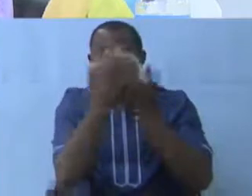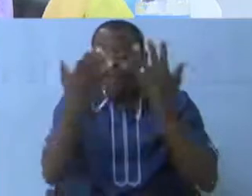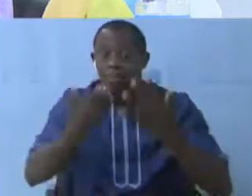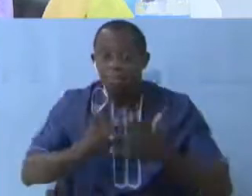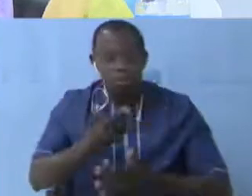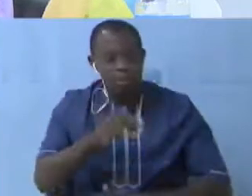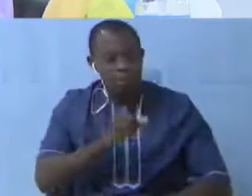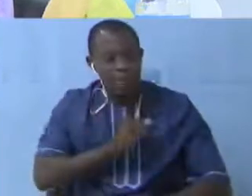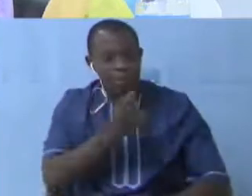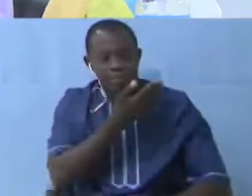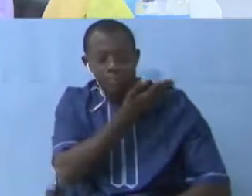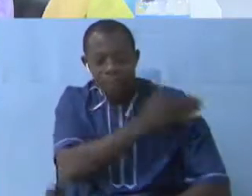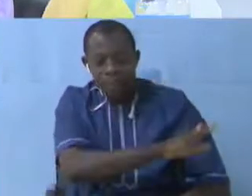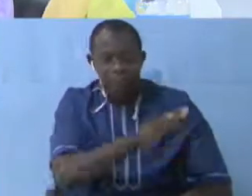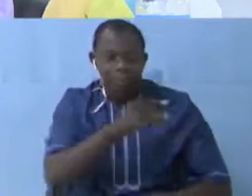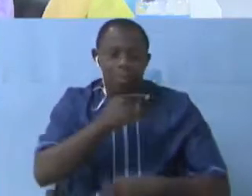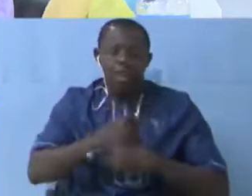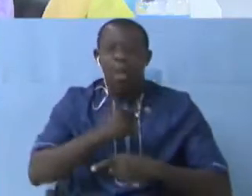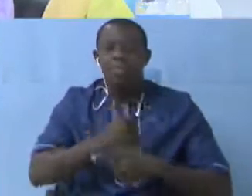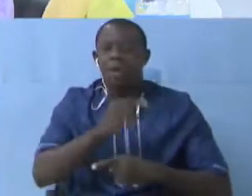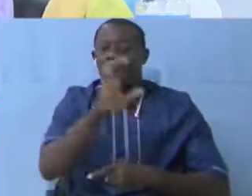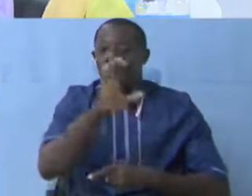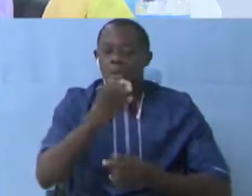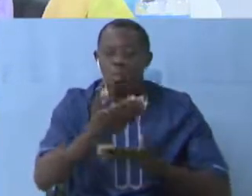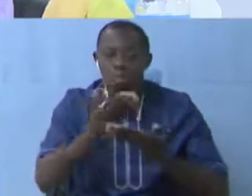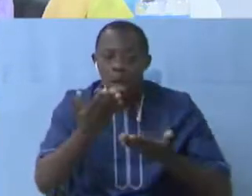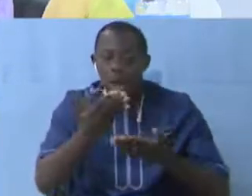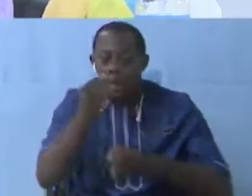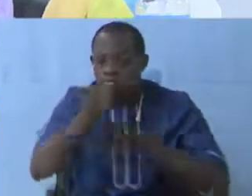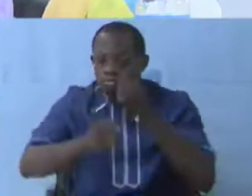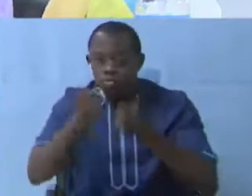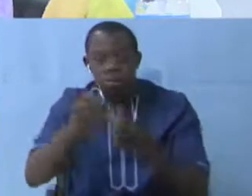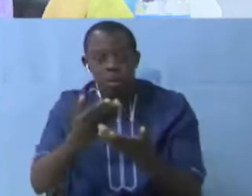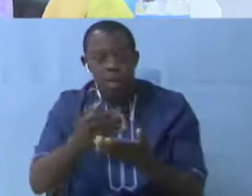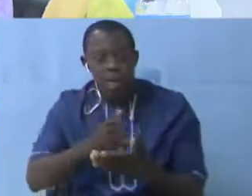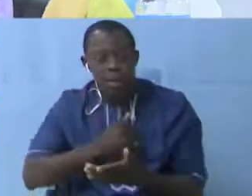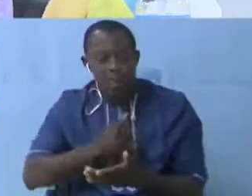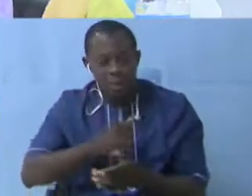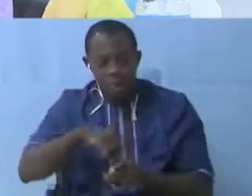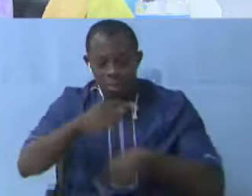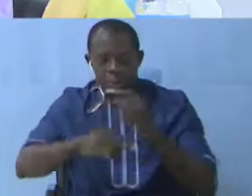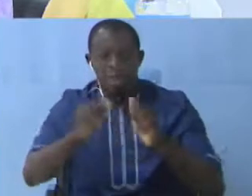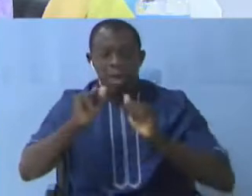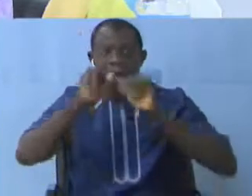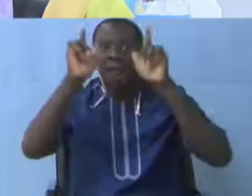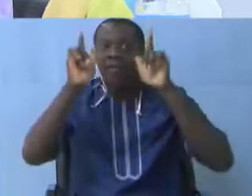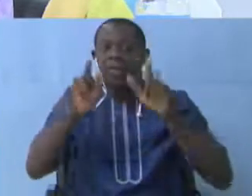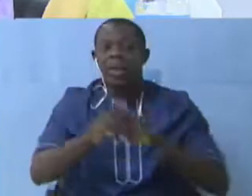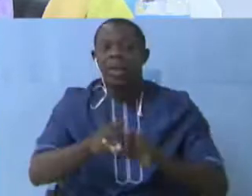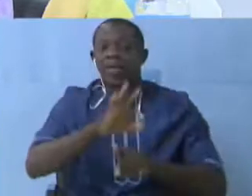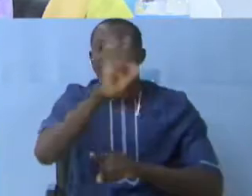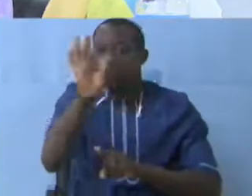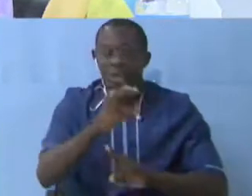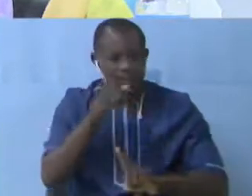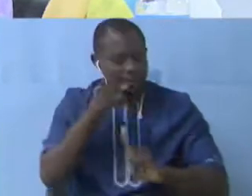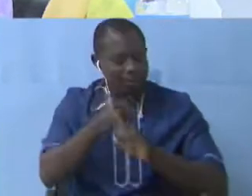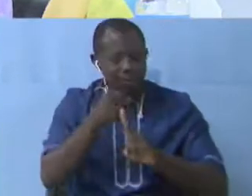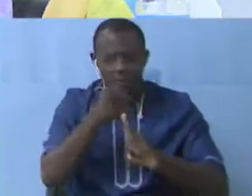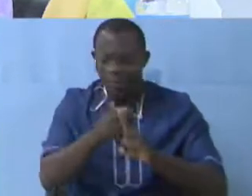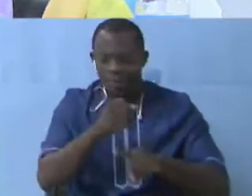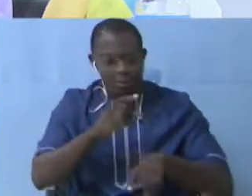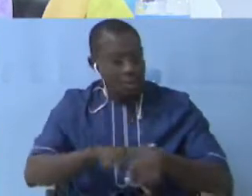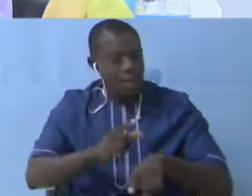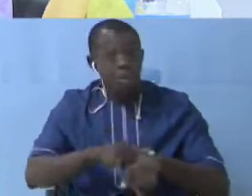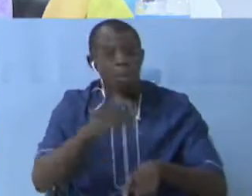country. They really ran away for fear for their life, because it was also a very tragic moment, especially when all